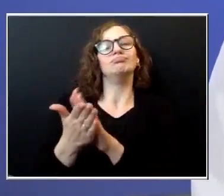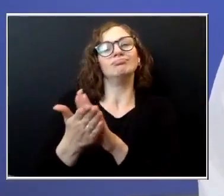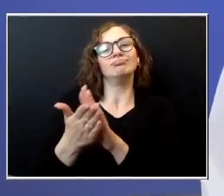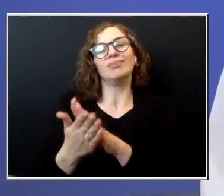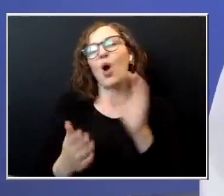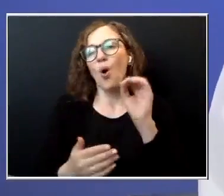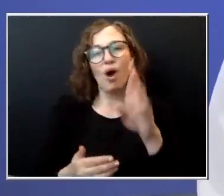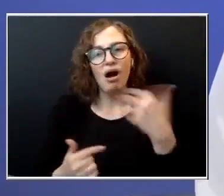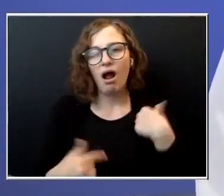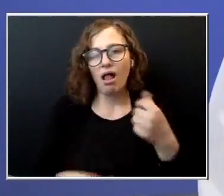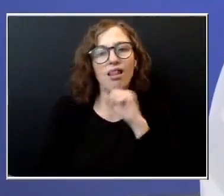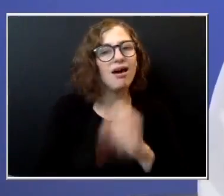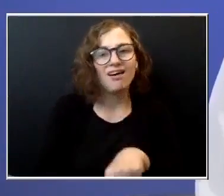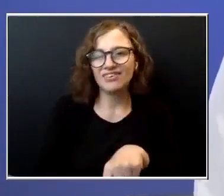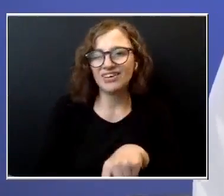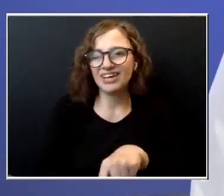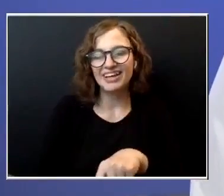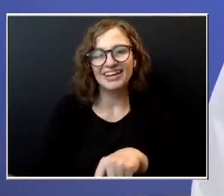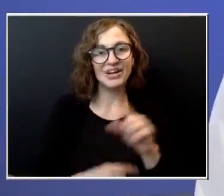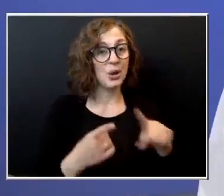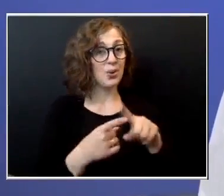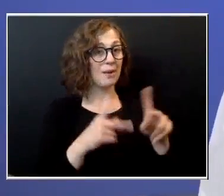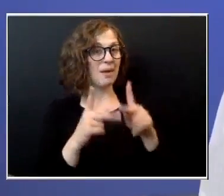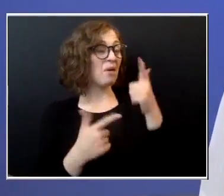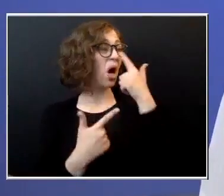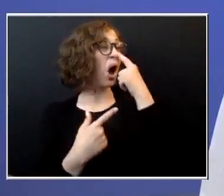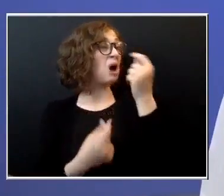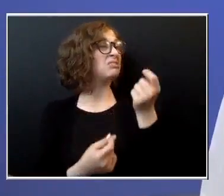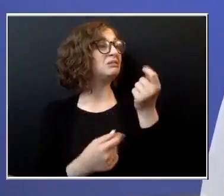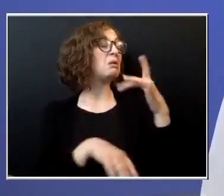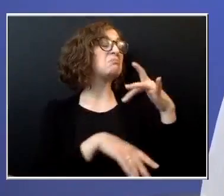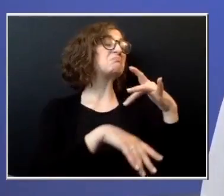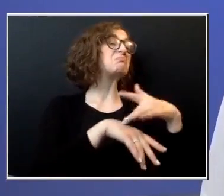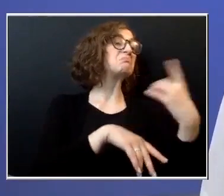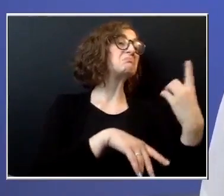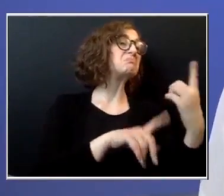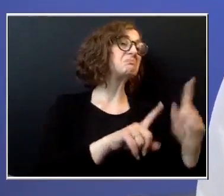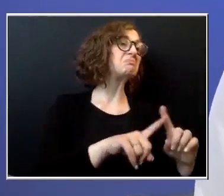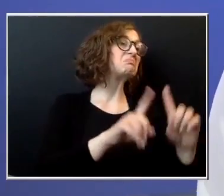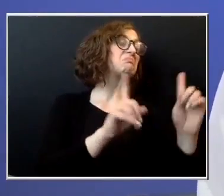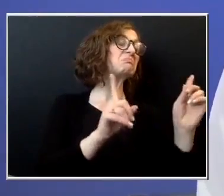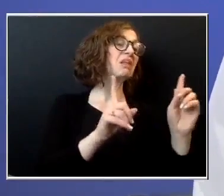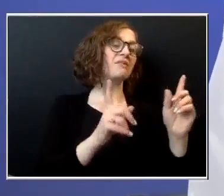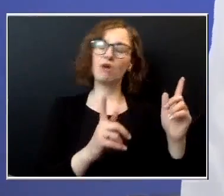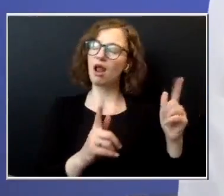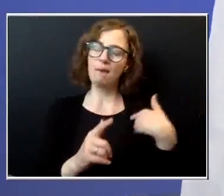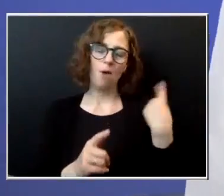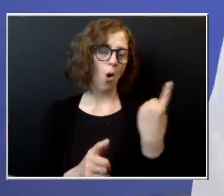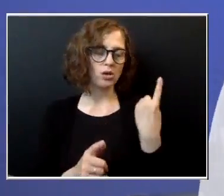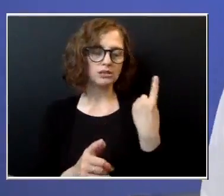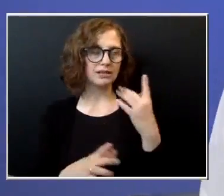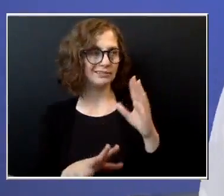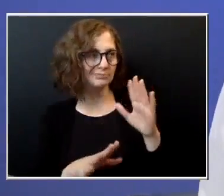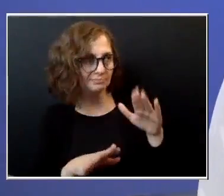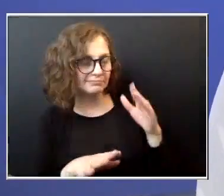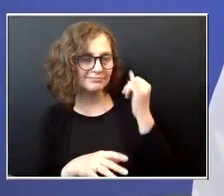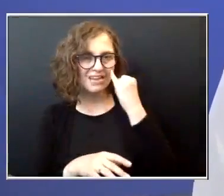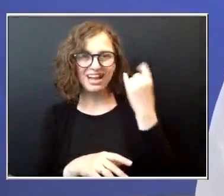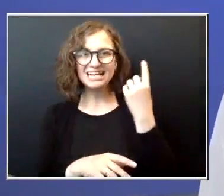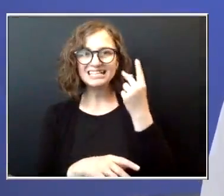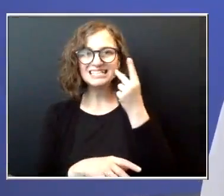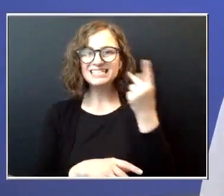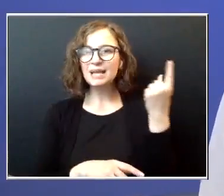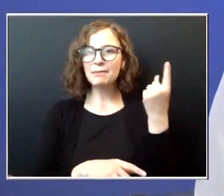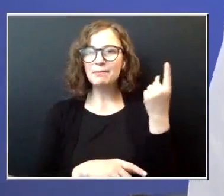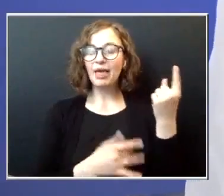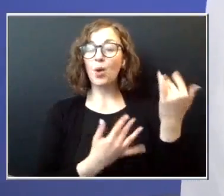they want to get into something else, and I see them like in the waiting room or in the lounge, anywhere I see them walking around, I